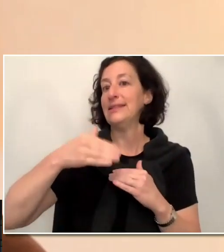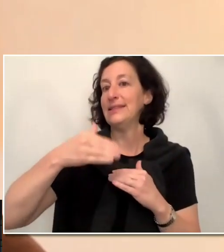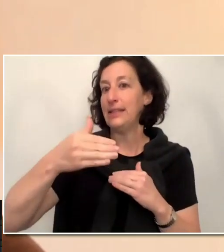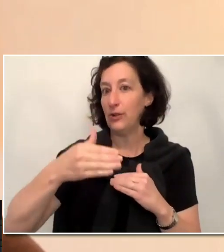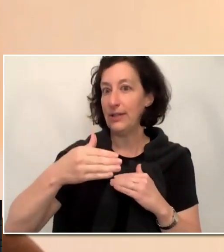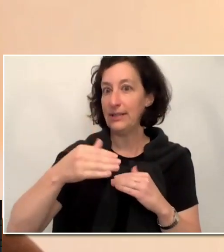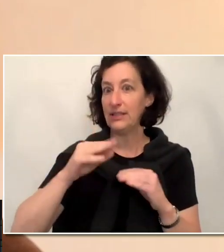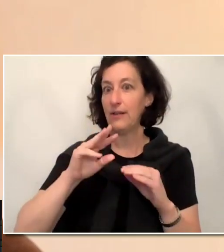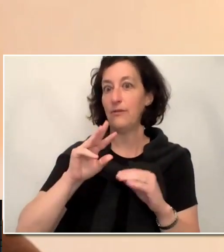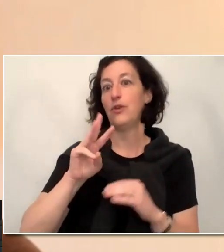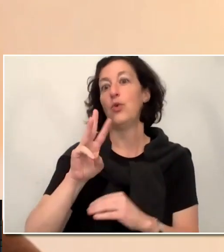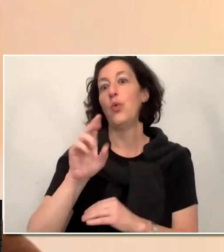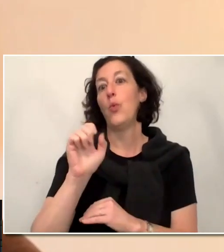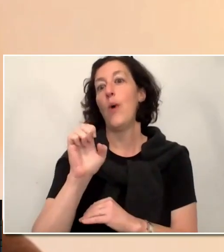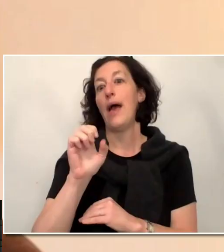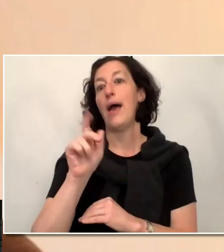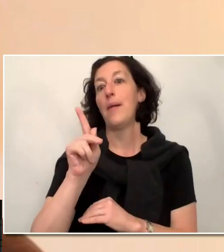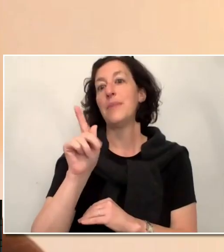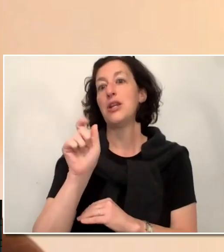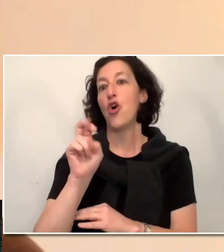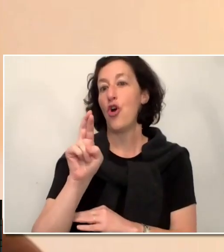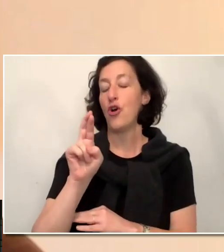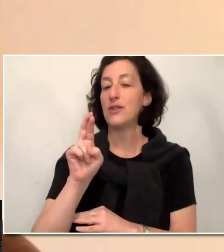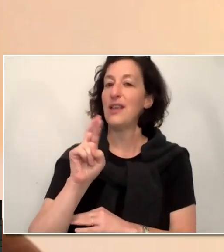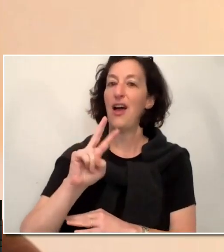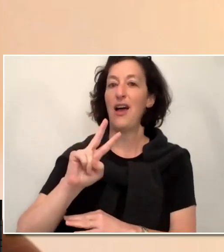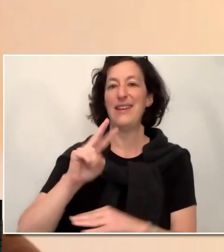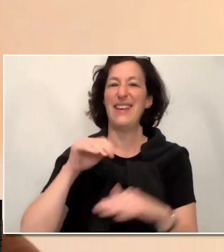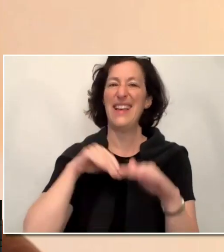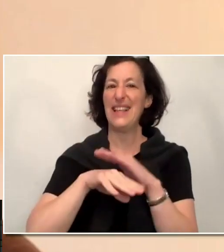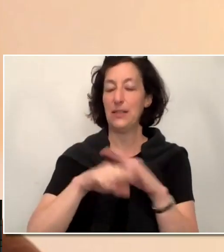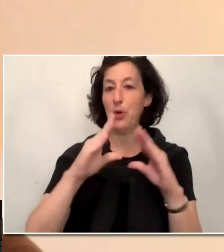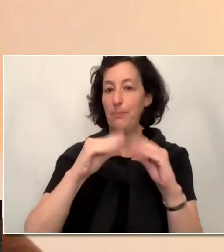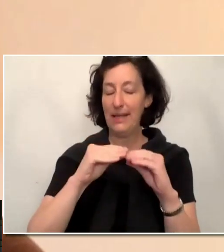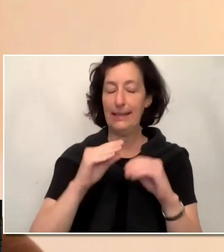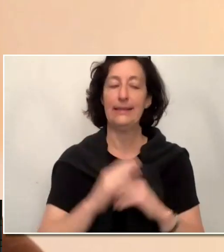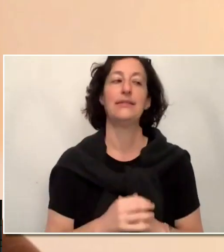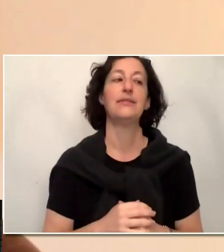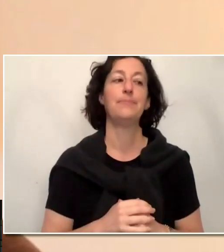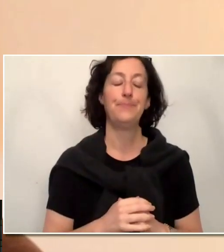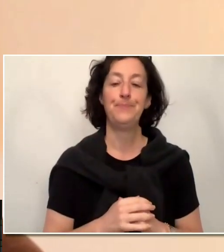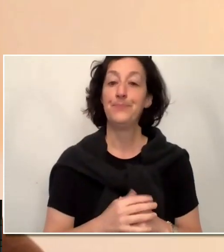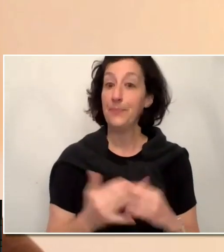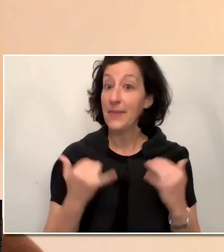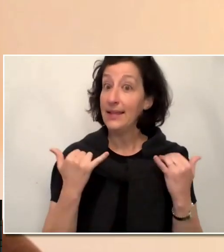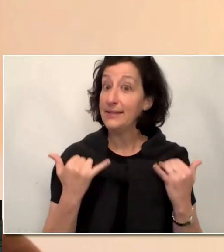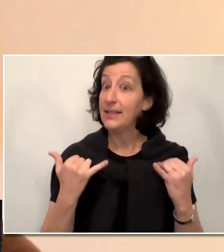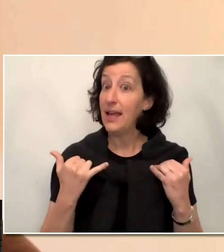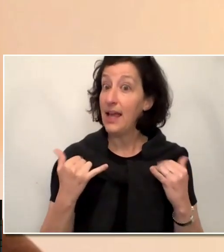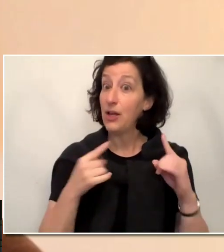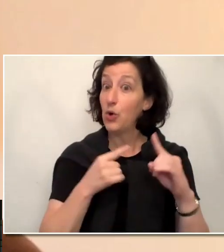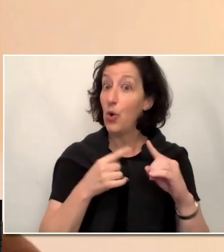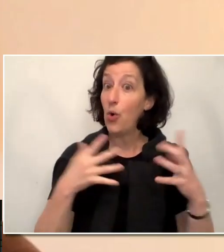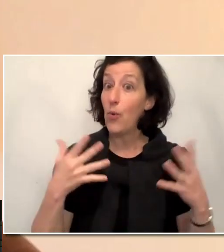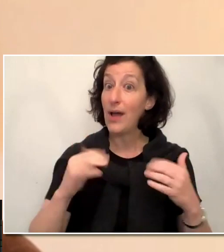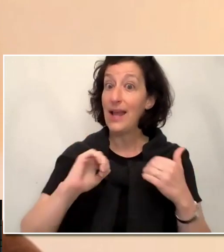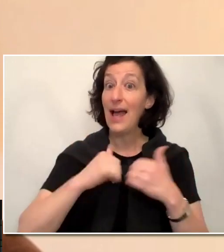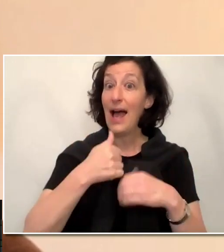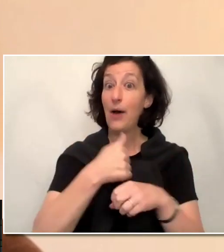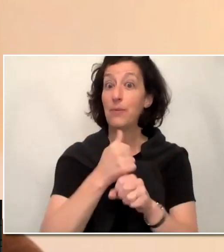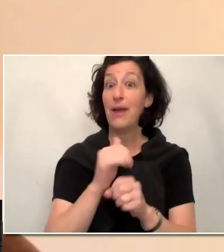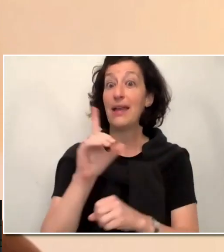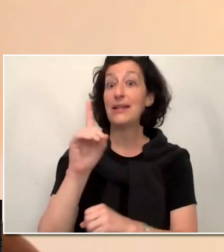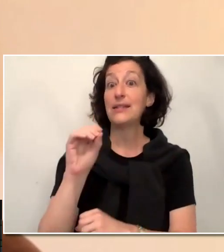accessible meetings. Um, this one is going to be on how to make documents